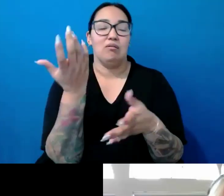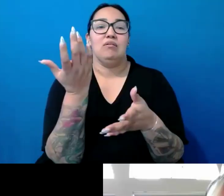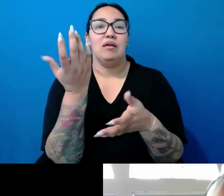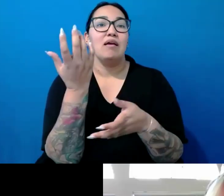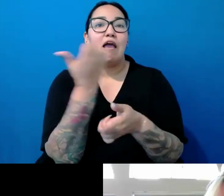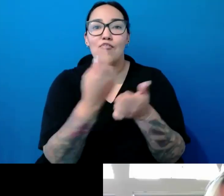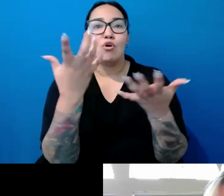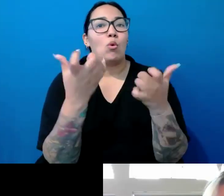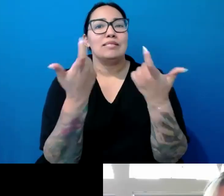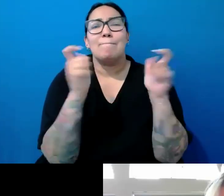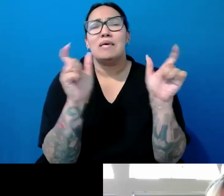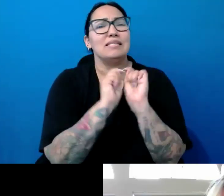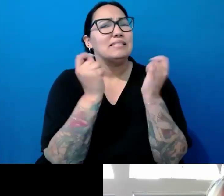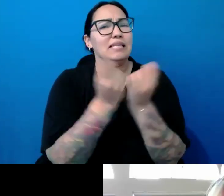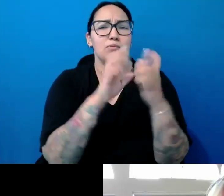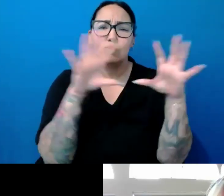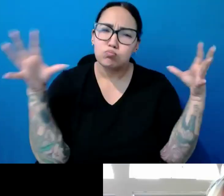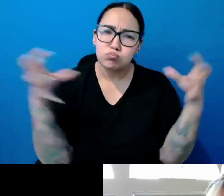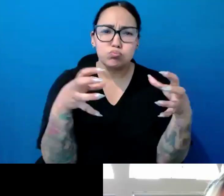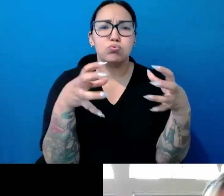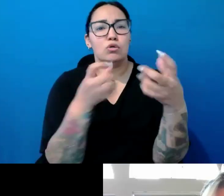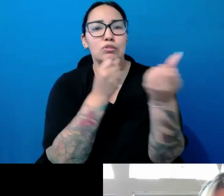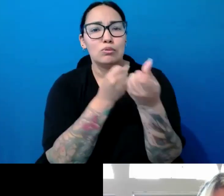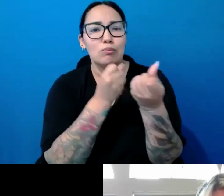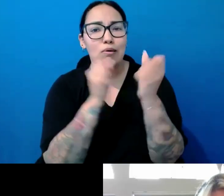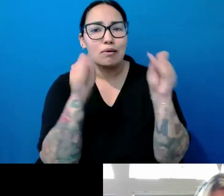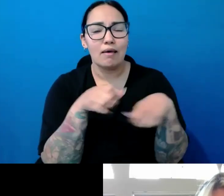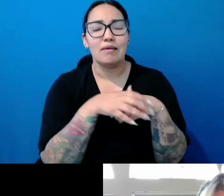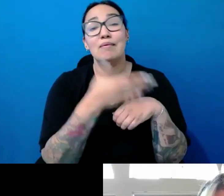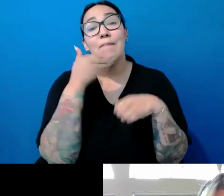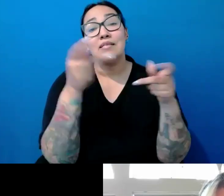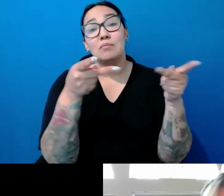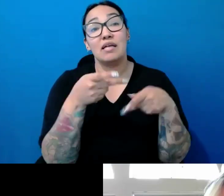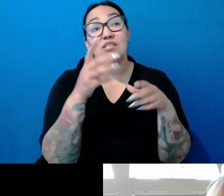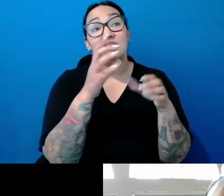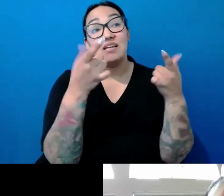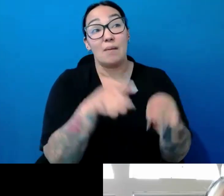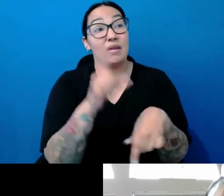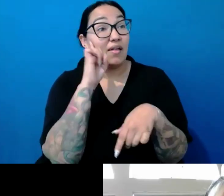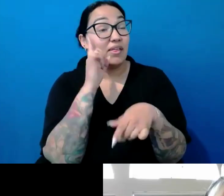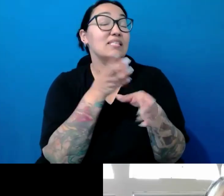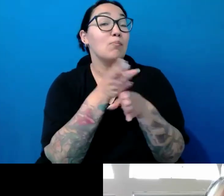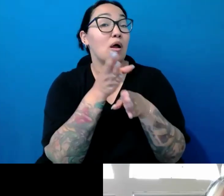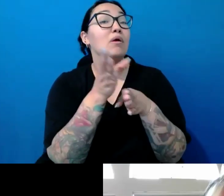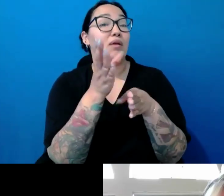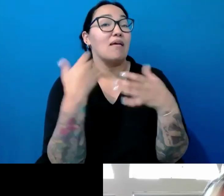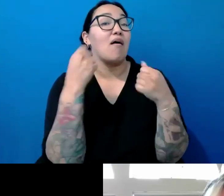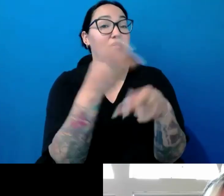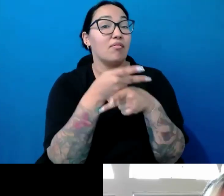wants the biggest team we can get together to support people. And the best place to do that, I think, is in the primary healthcare clinics you're talking